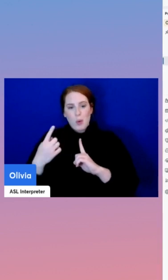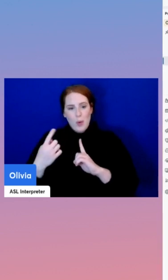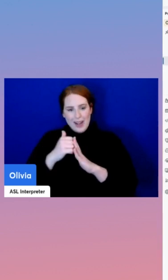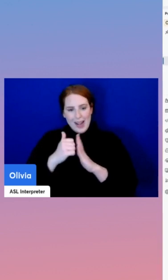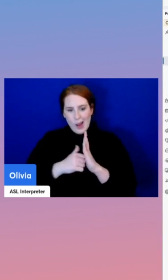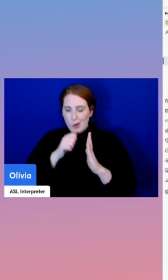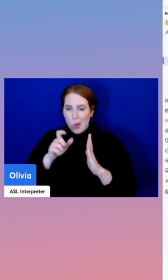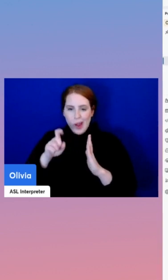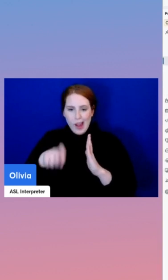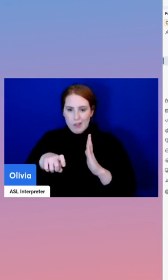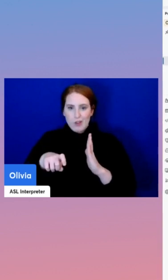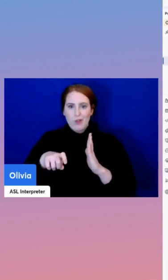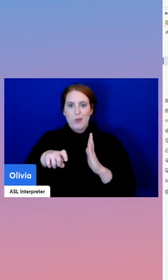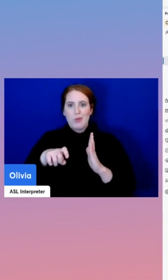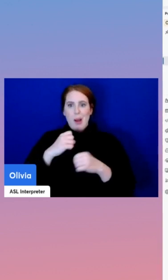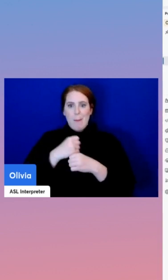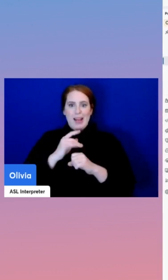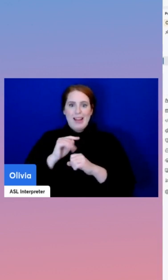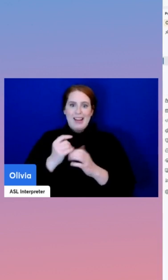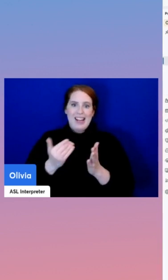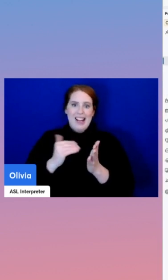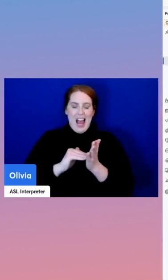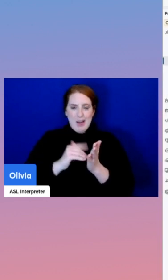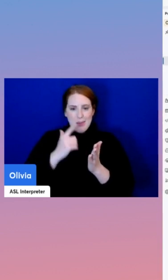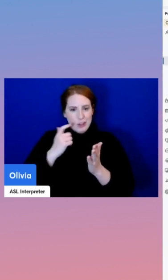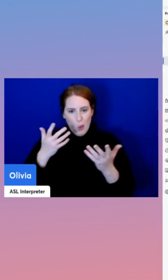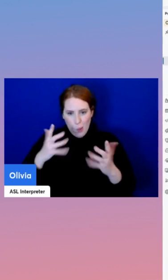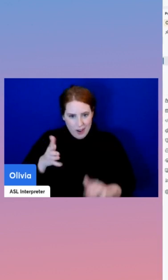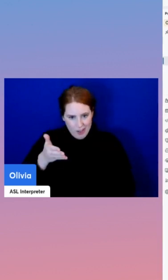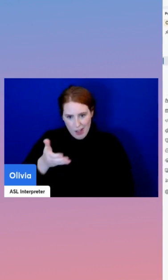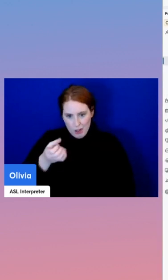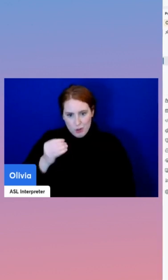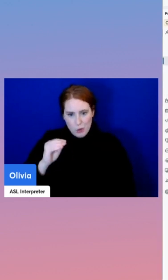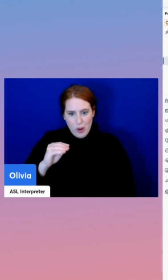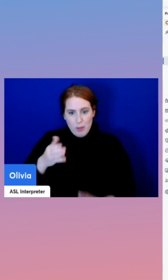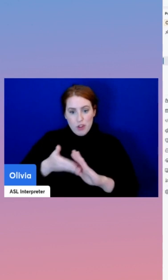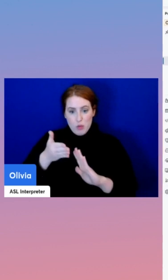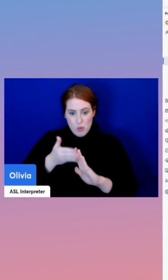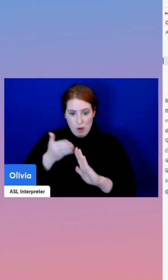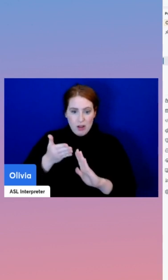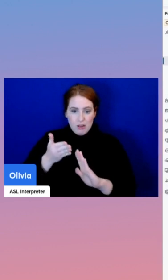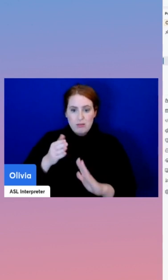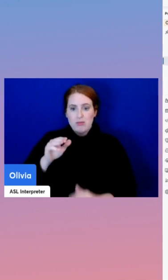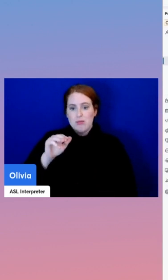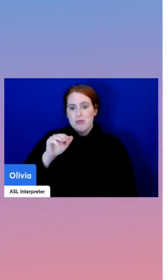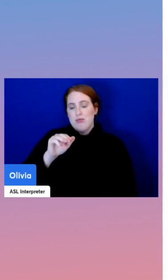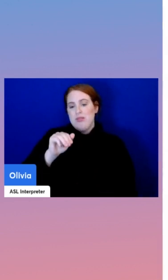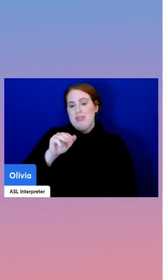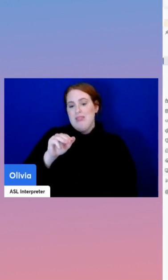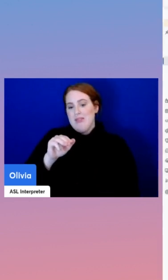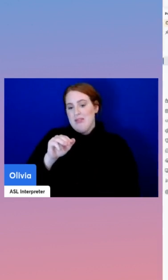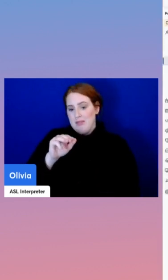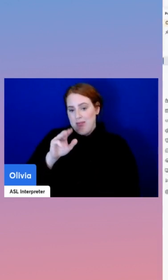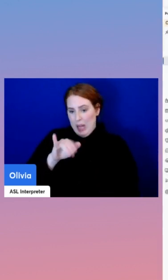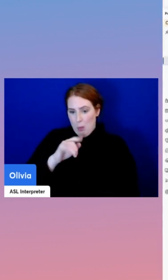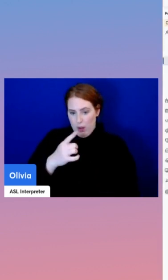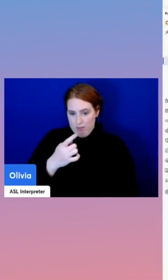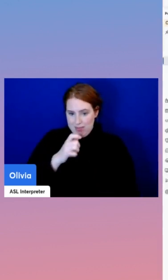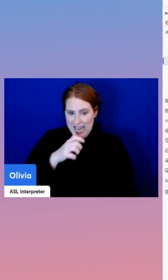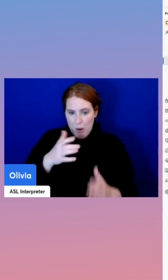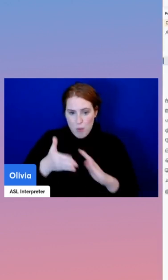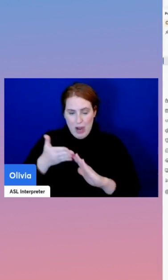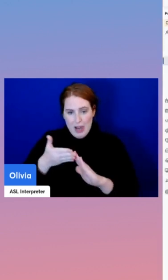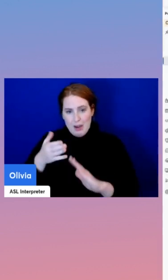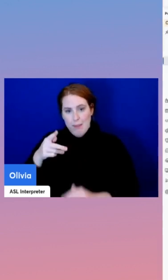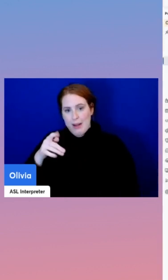there. So I will just run Terraform instead of running Packer again. So this will have as an effect that it will just create the